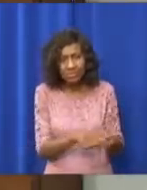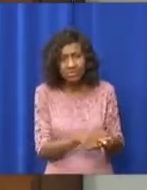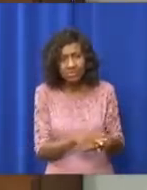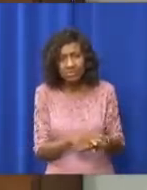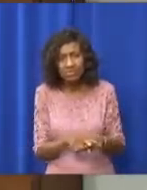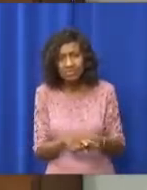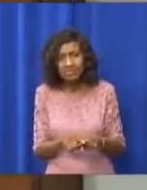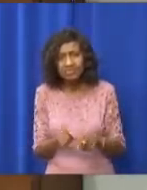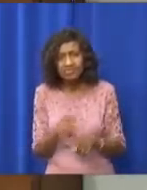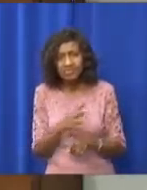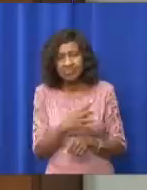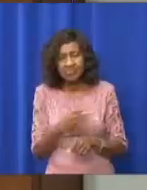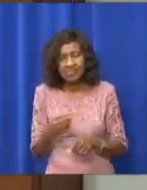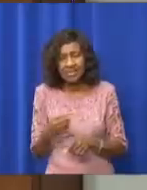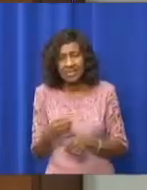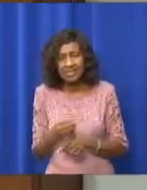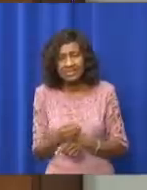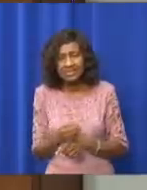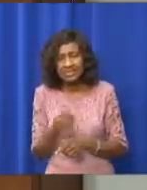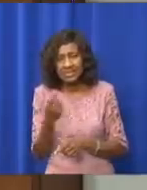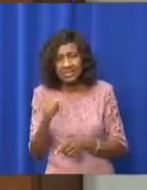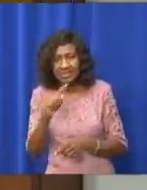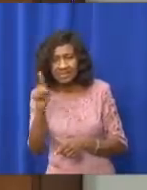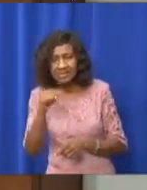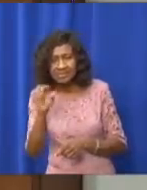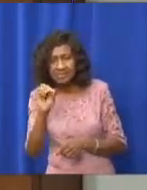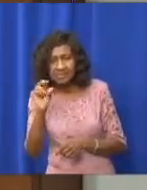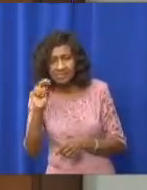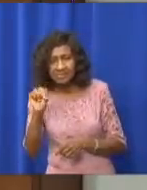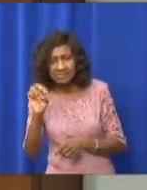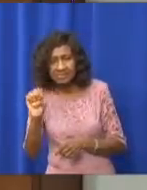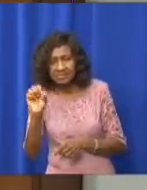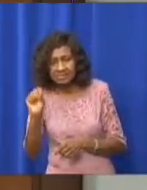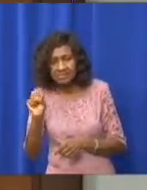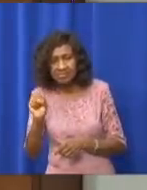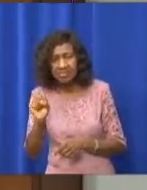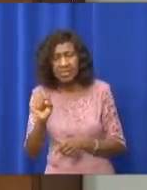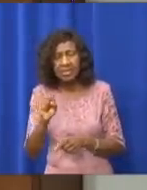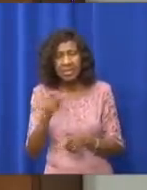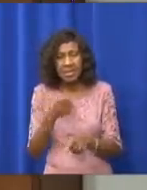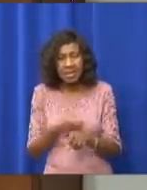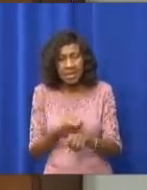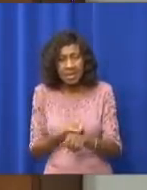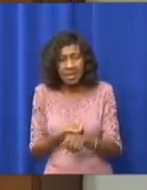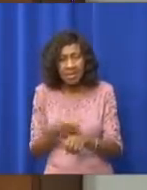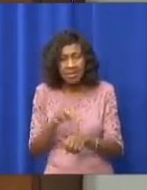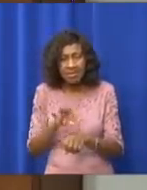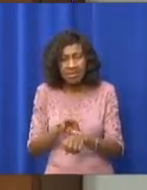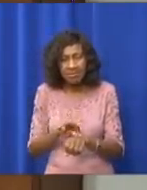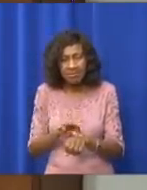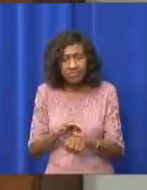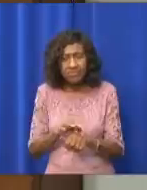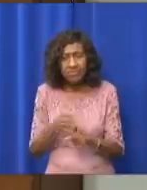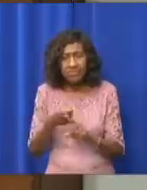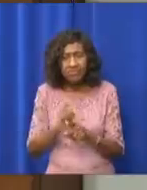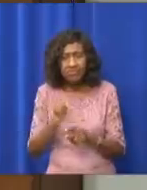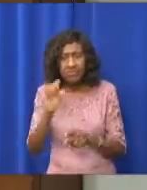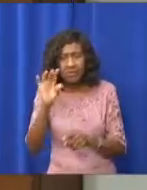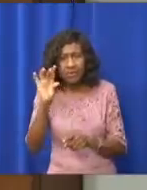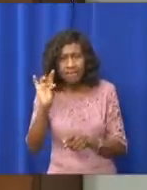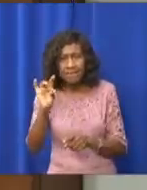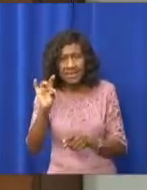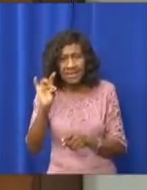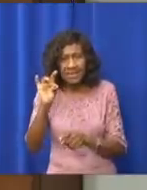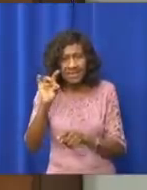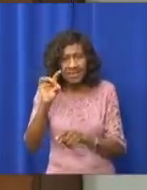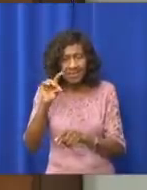and exclusion zones mentioned above. In effect, hard curfew will be in place between the hours of 8 p.m. and 5 a.m.